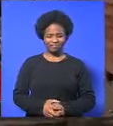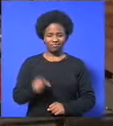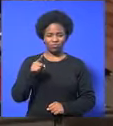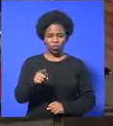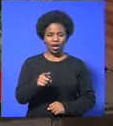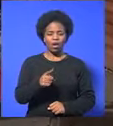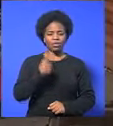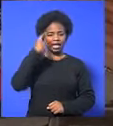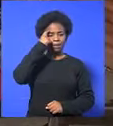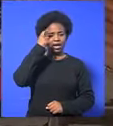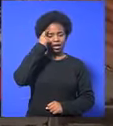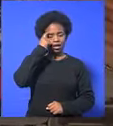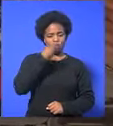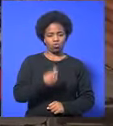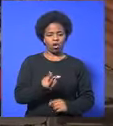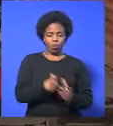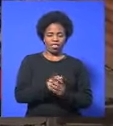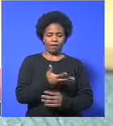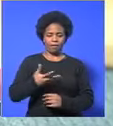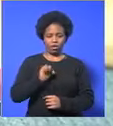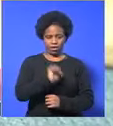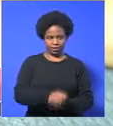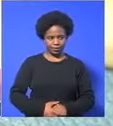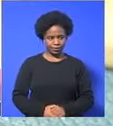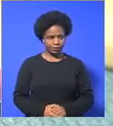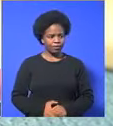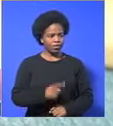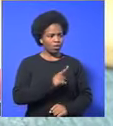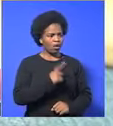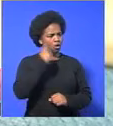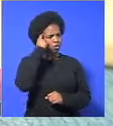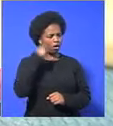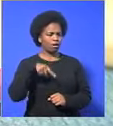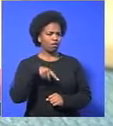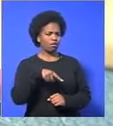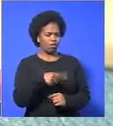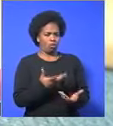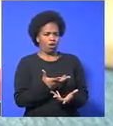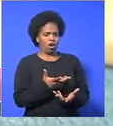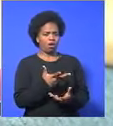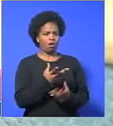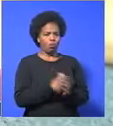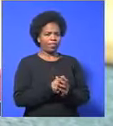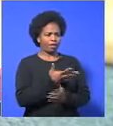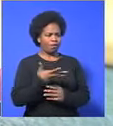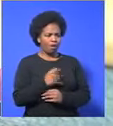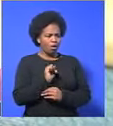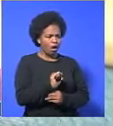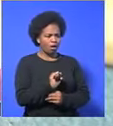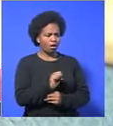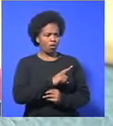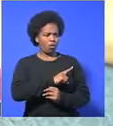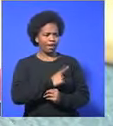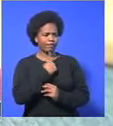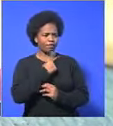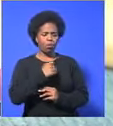was with her mother. Dat sy my die Sondagoggend van hom te sê dat mami maak die kind reg, sy vat klere in. Ek kom verhaal van